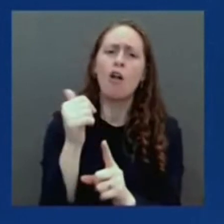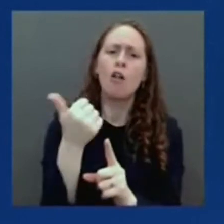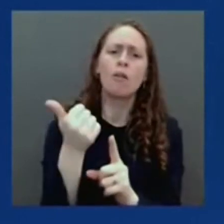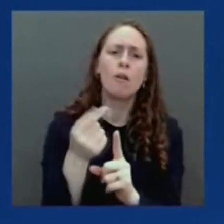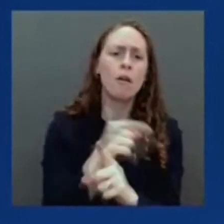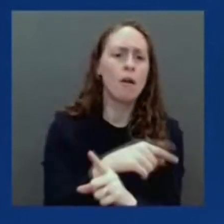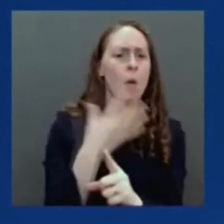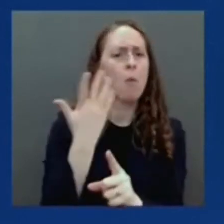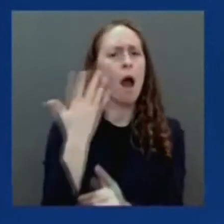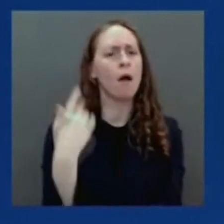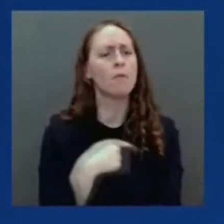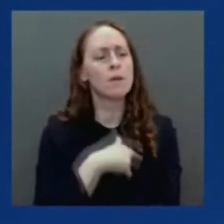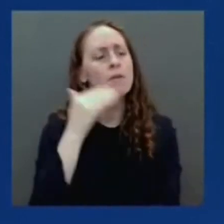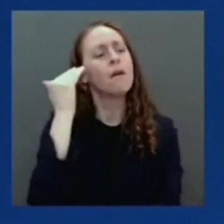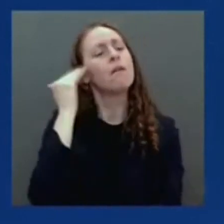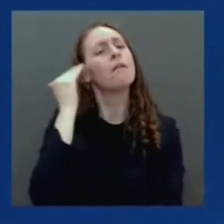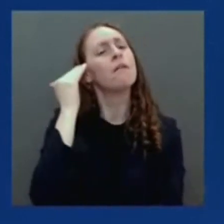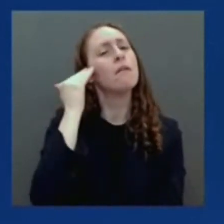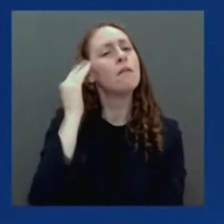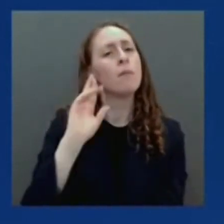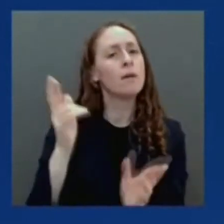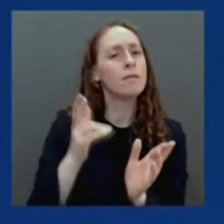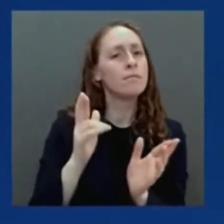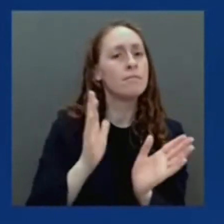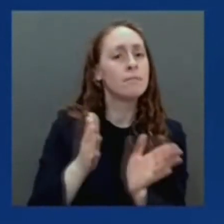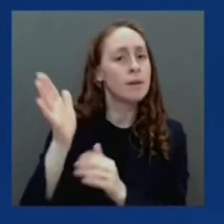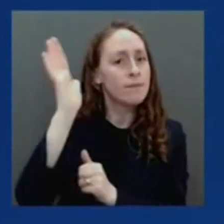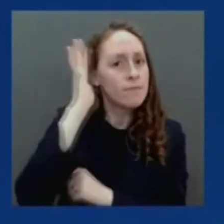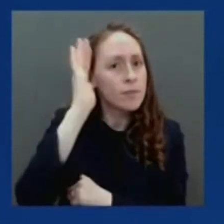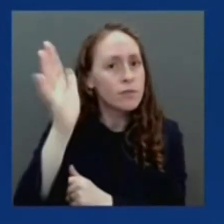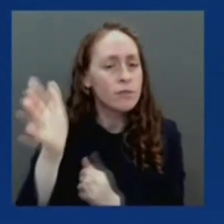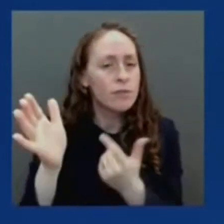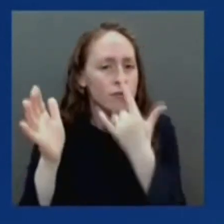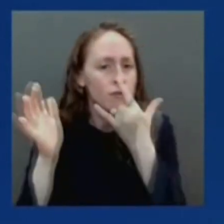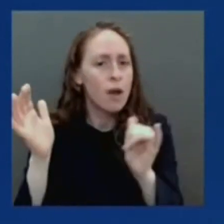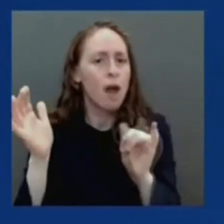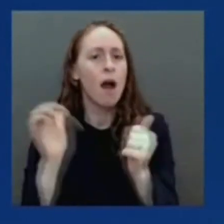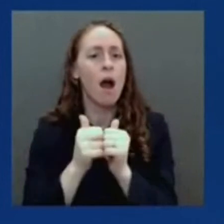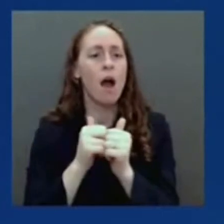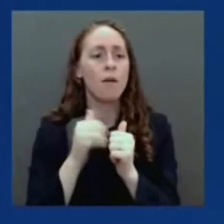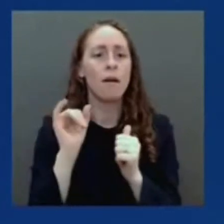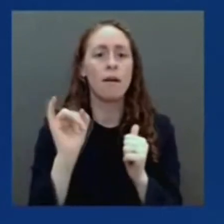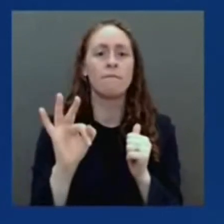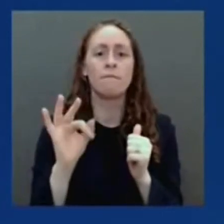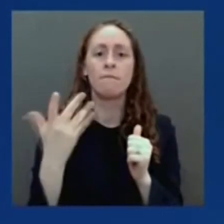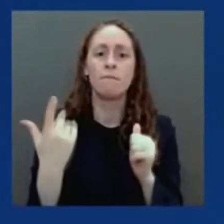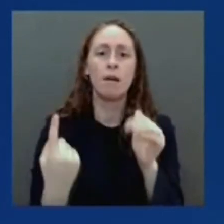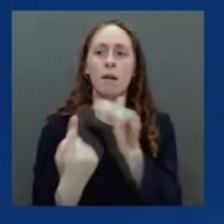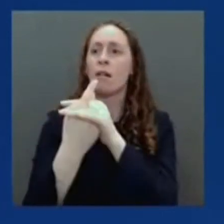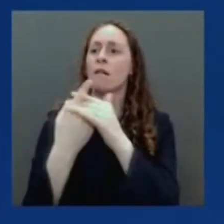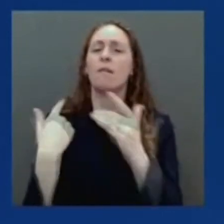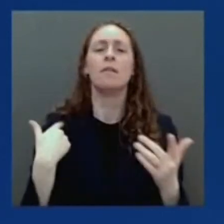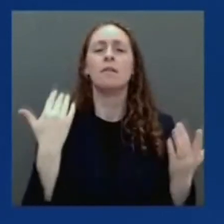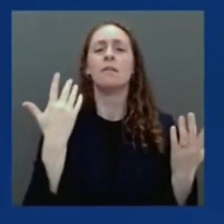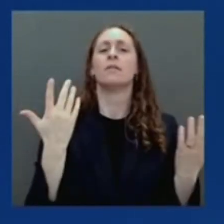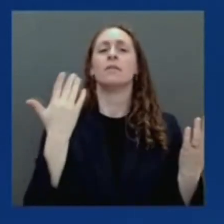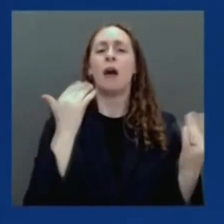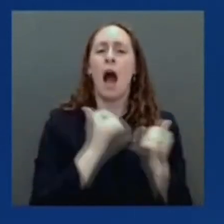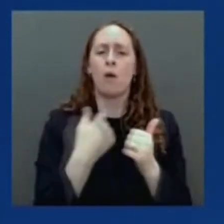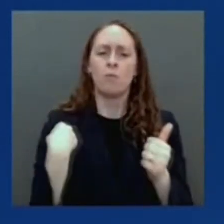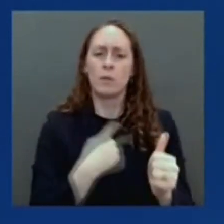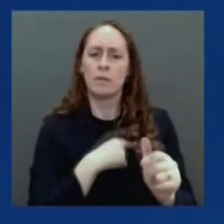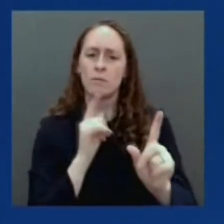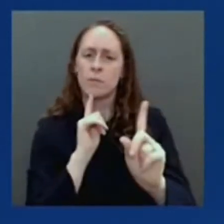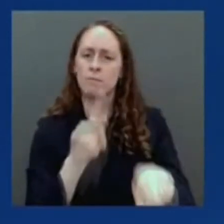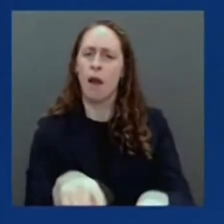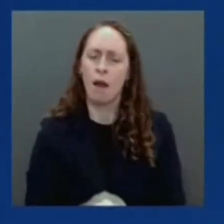or respond better if and when it does. One of those is understanding what the origin of the virus is. And it's very